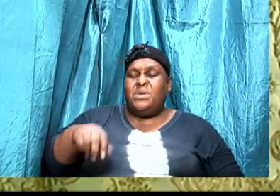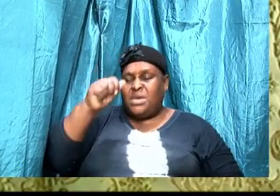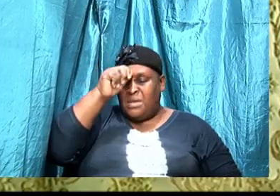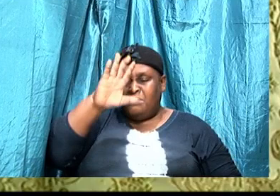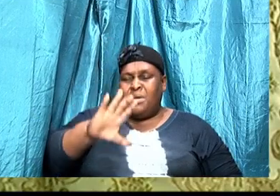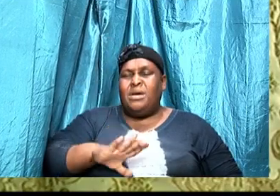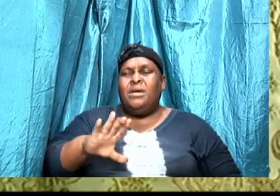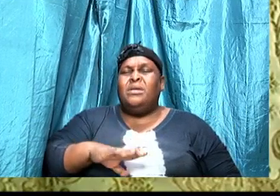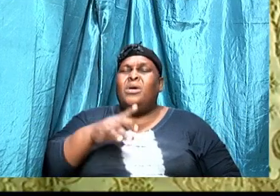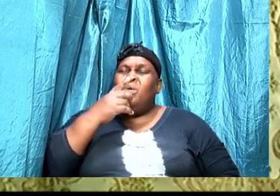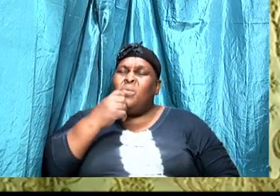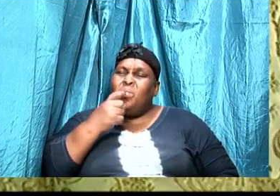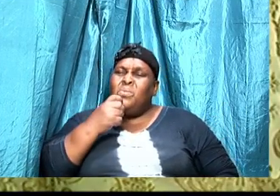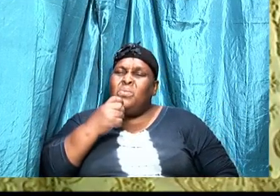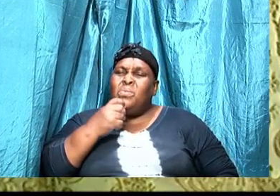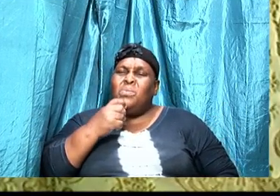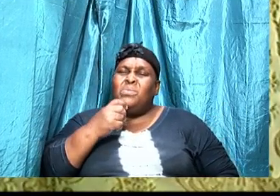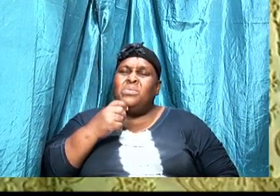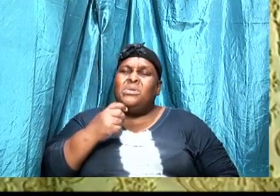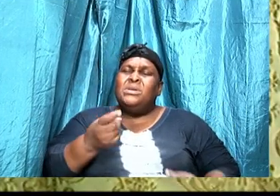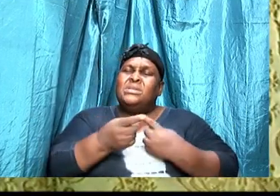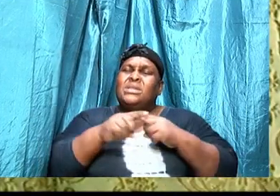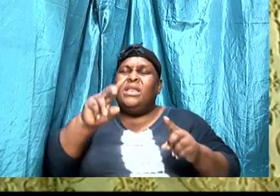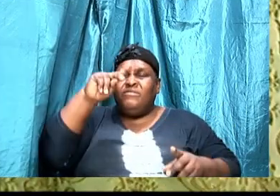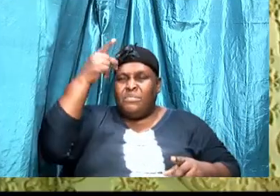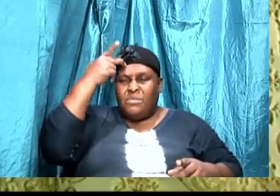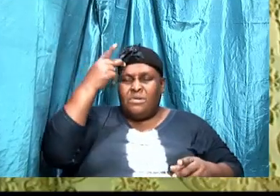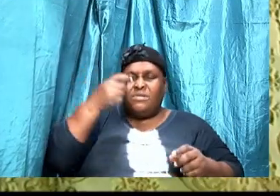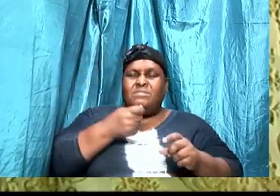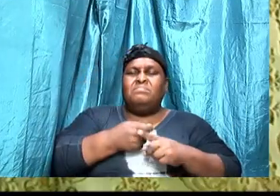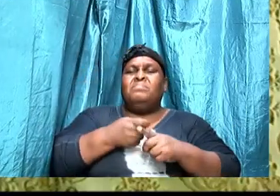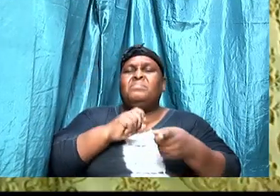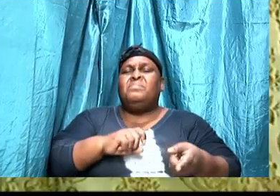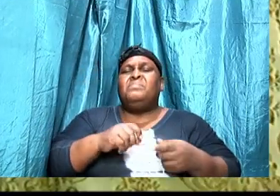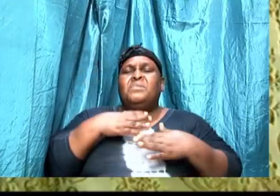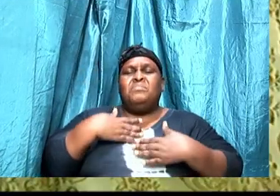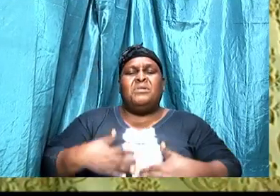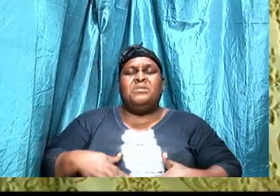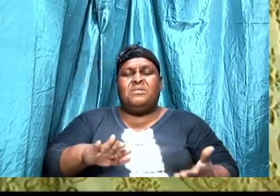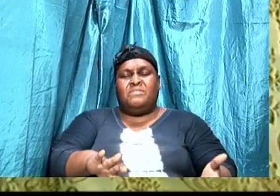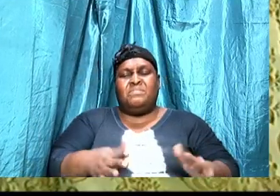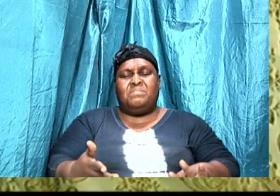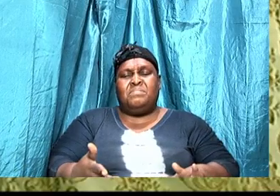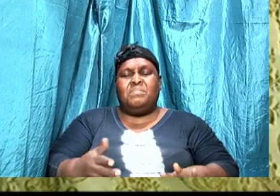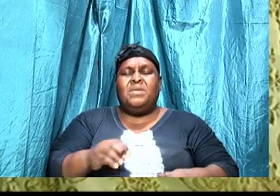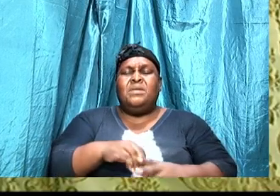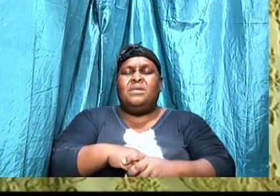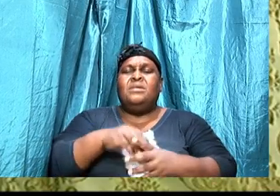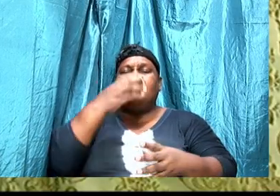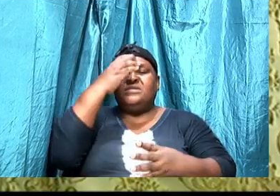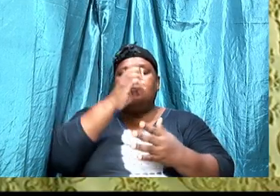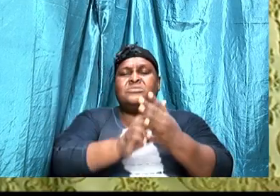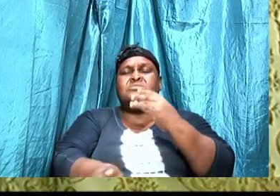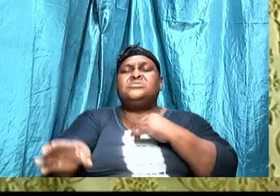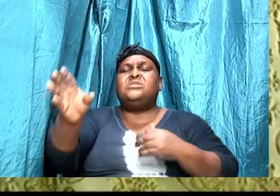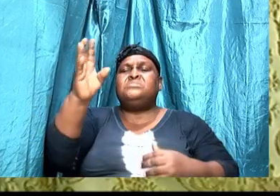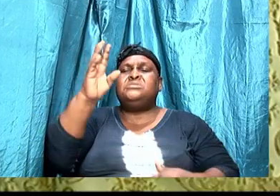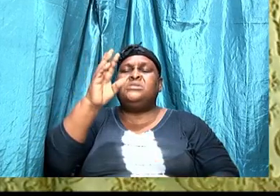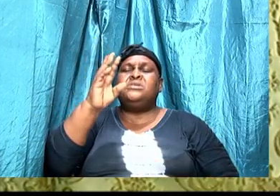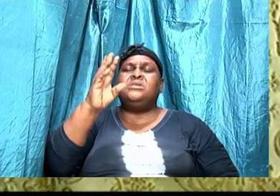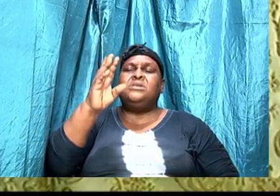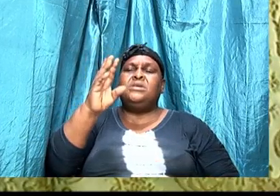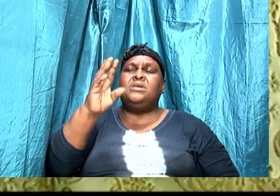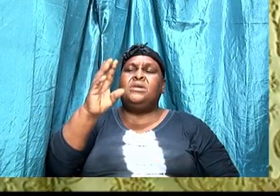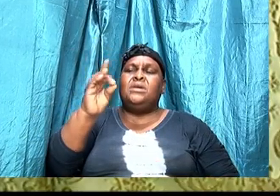the body of death? In chapter 8, which we looked at last week, you know, the Bible speaks